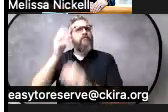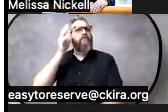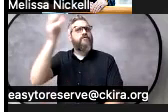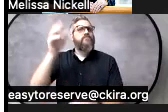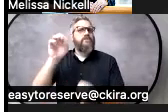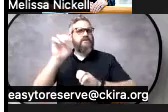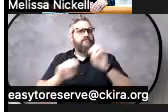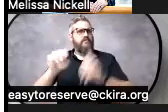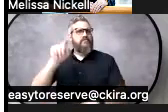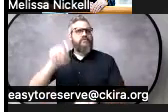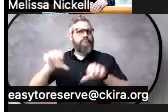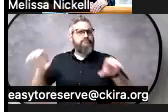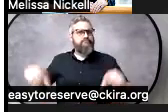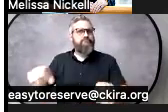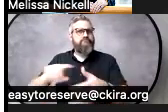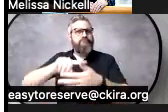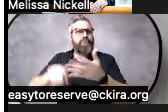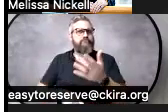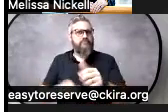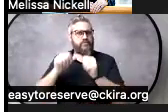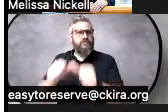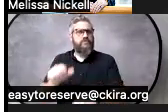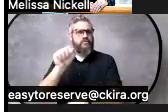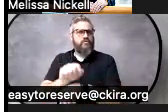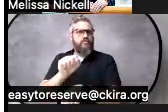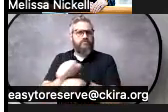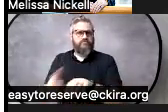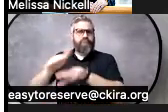should be conducted to continue this work.